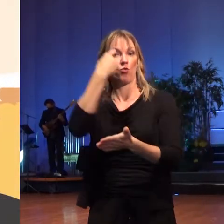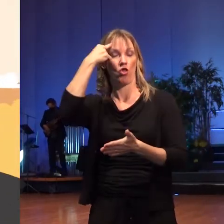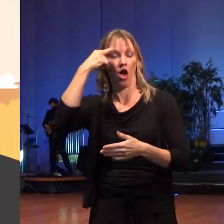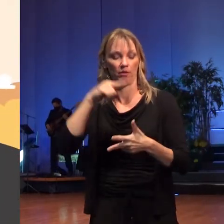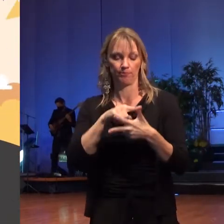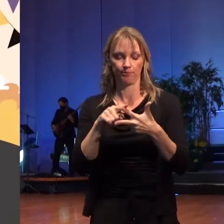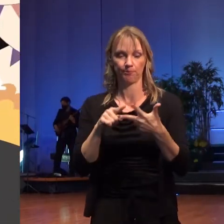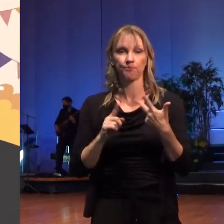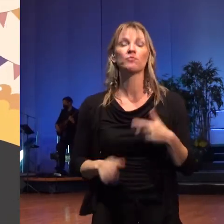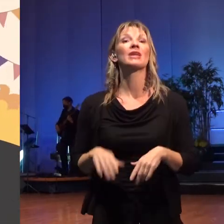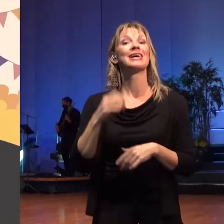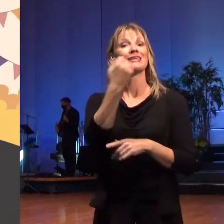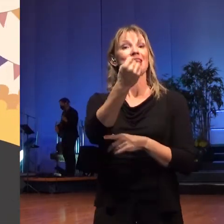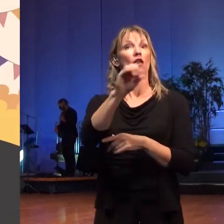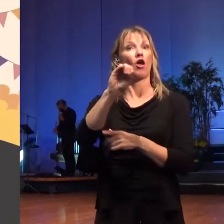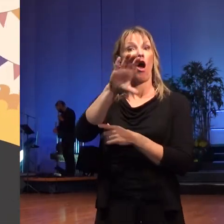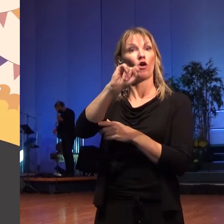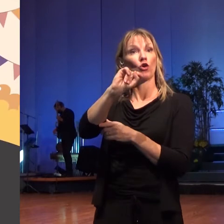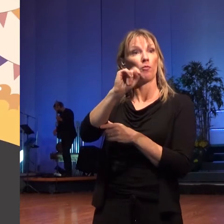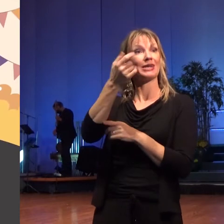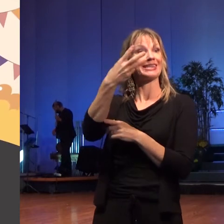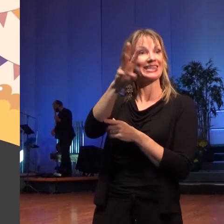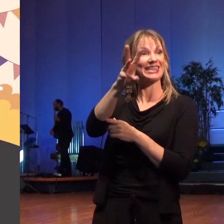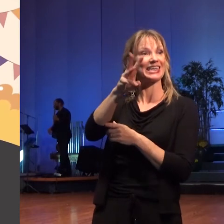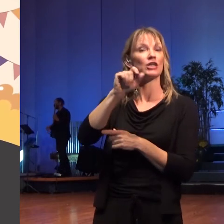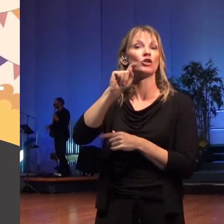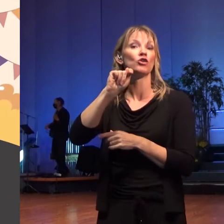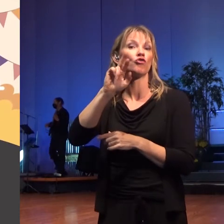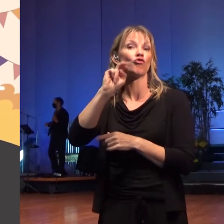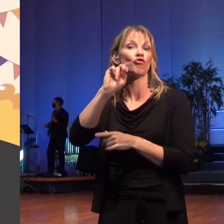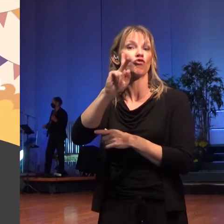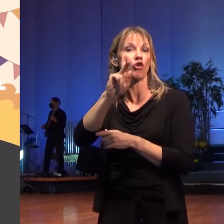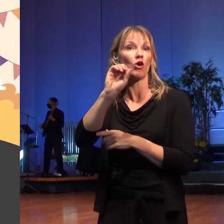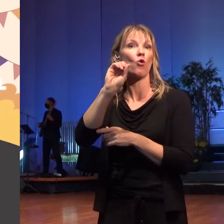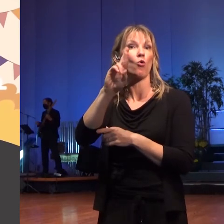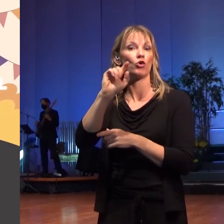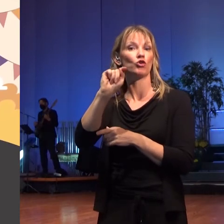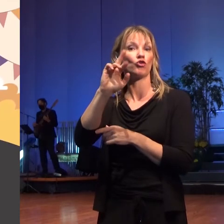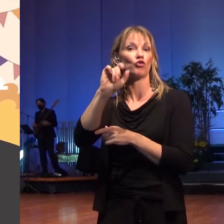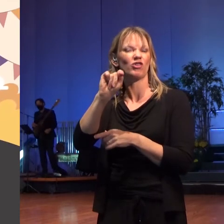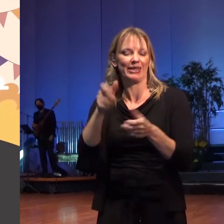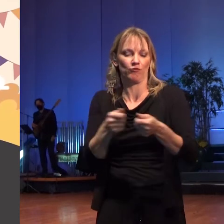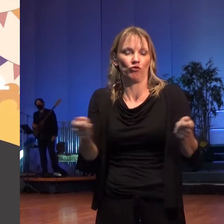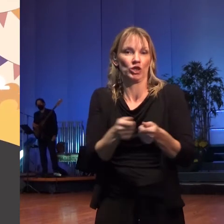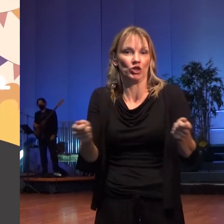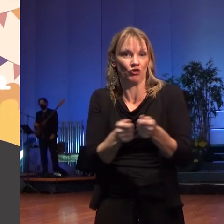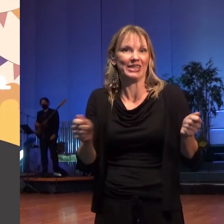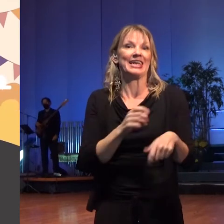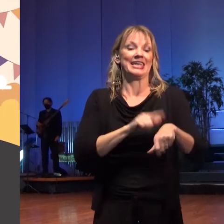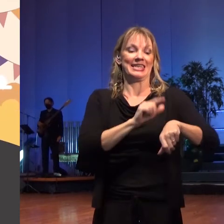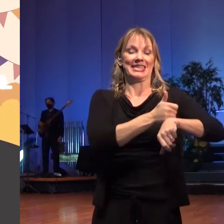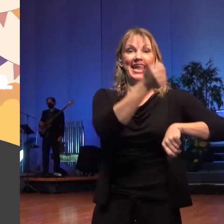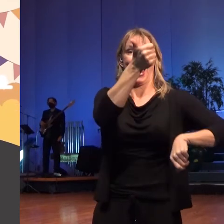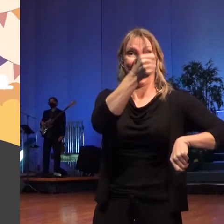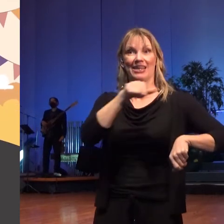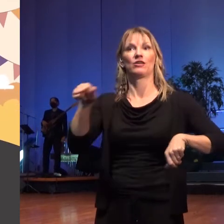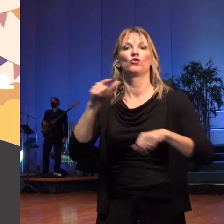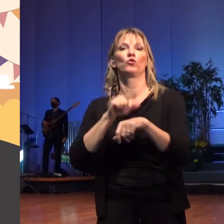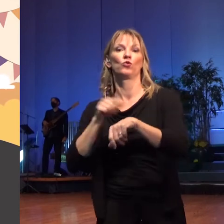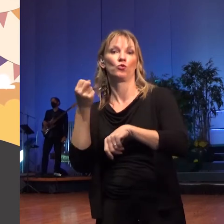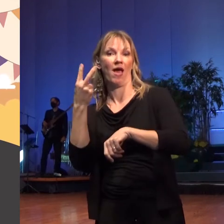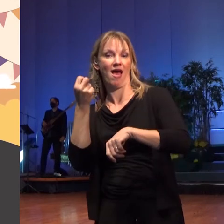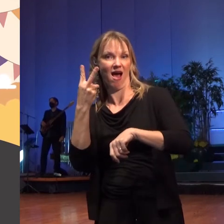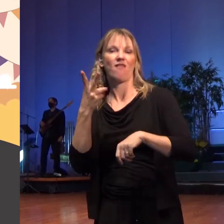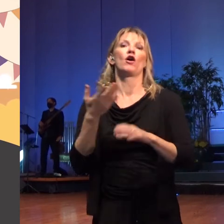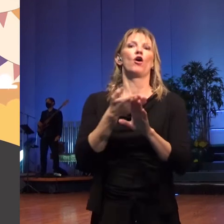Saturday, October 16th, Trunk or Treat, right here in the Mile High Church parking lot, 10 a.m. to 12 noon. Pre-register